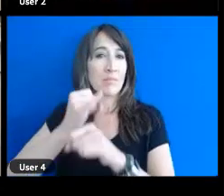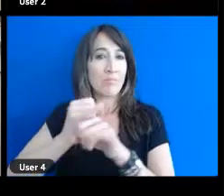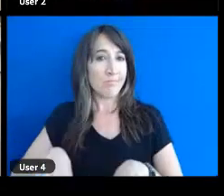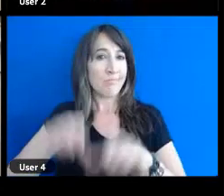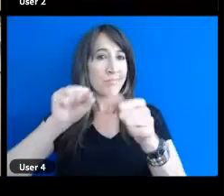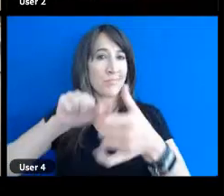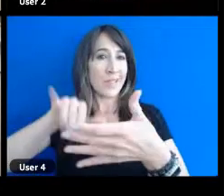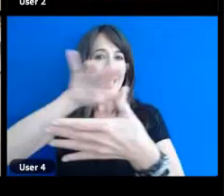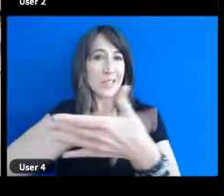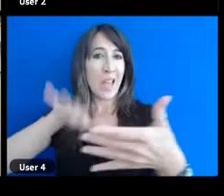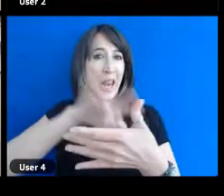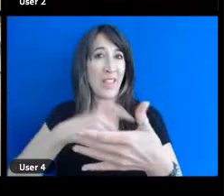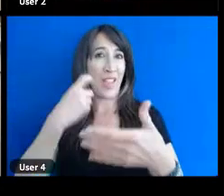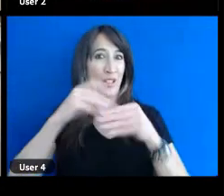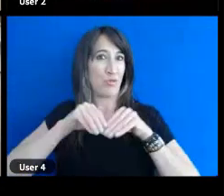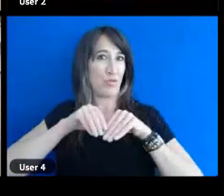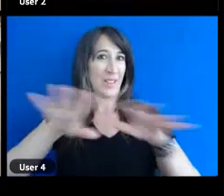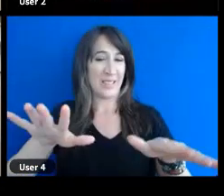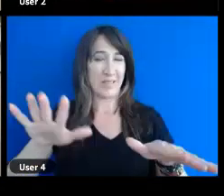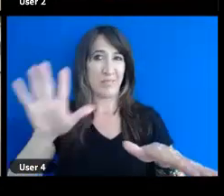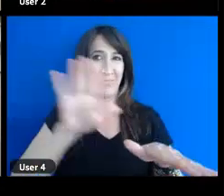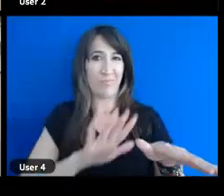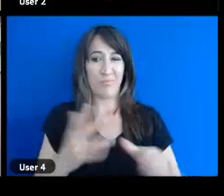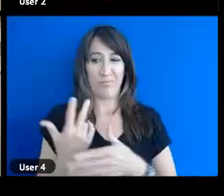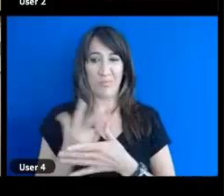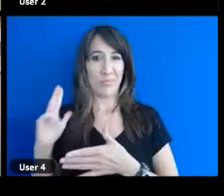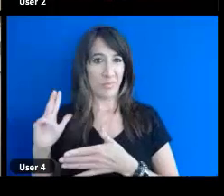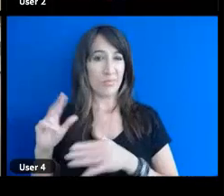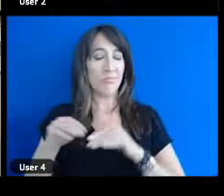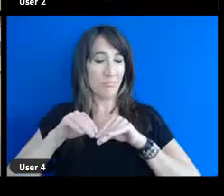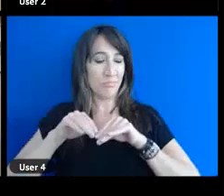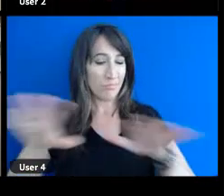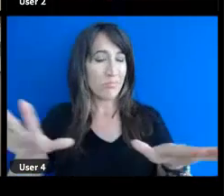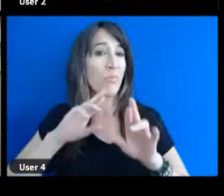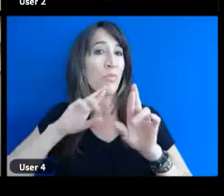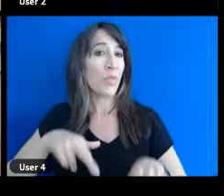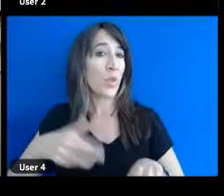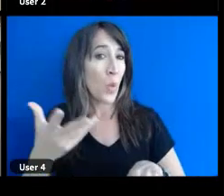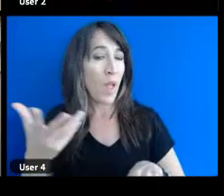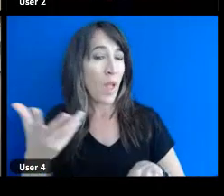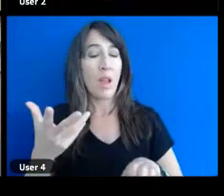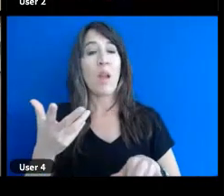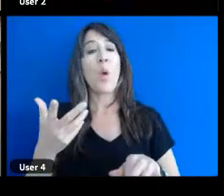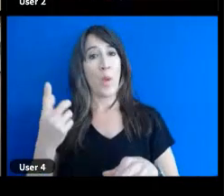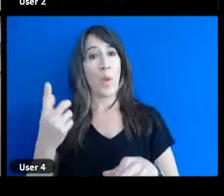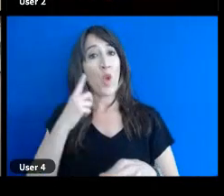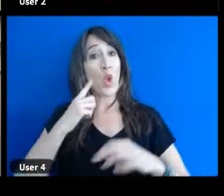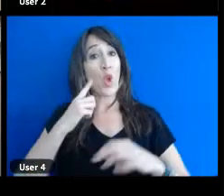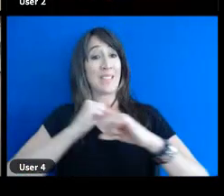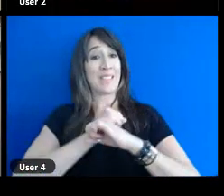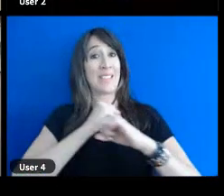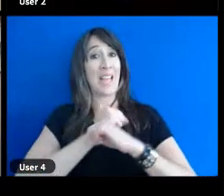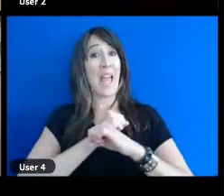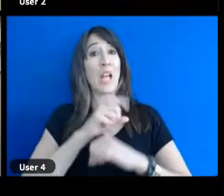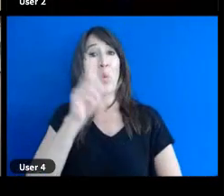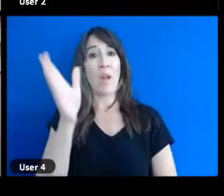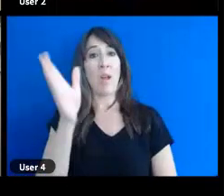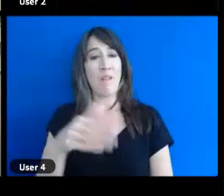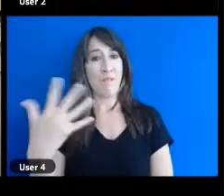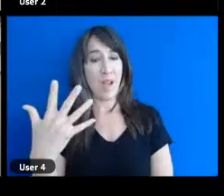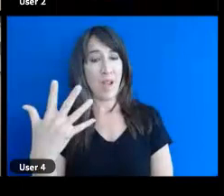study. They just released the results about 3 weeks ago. Typically, we've heard the